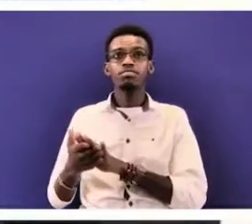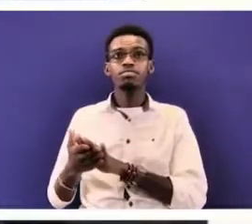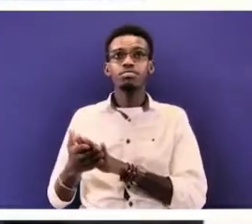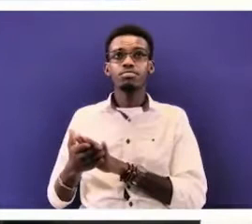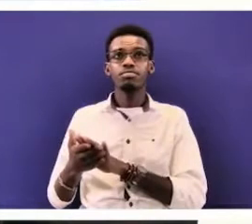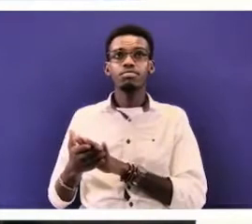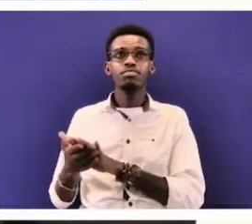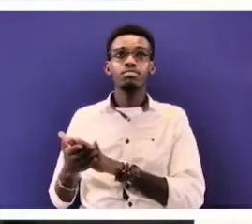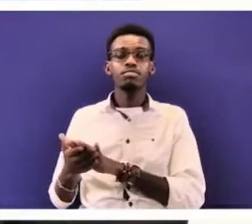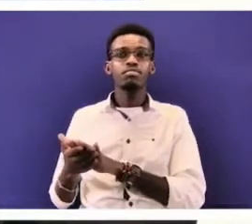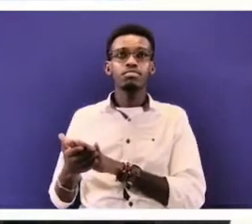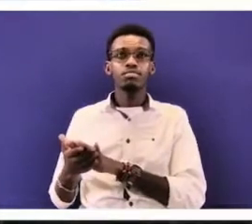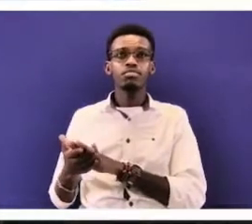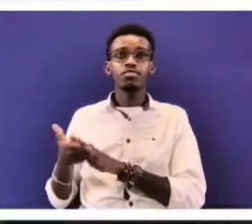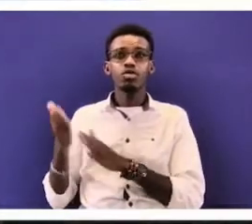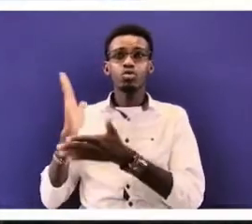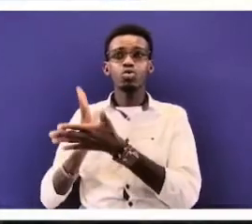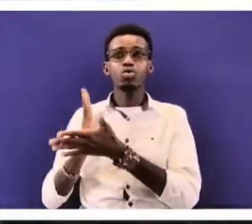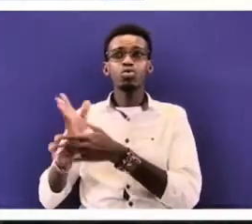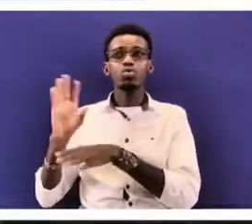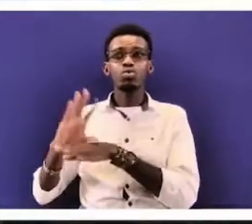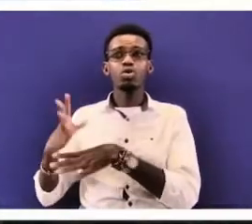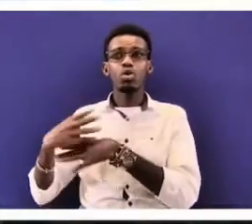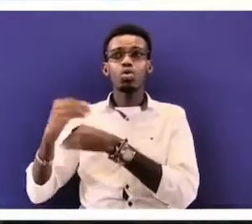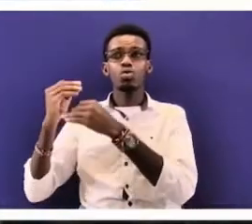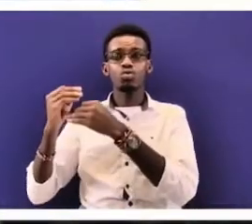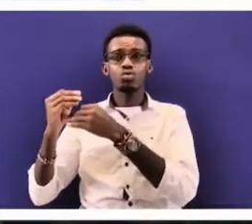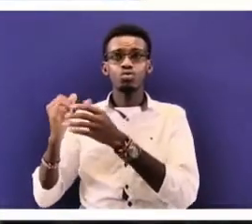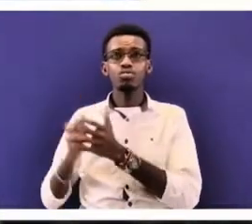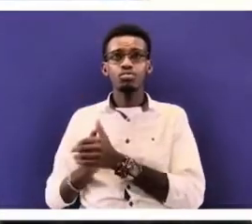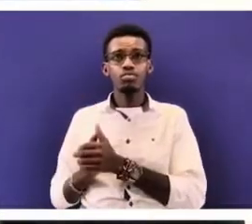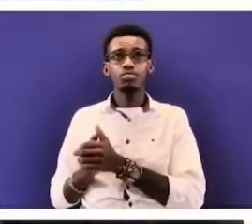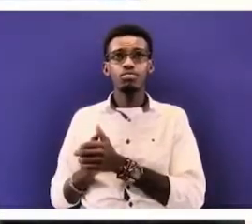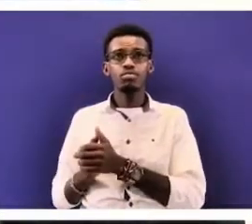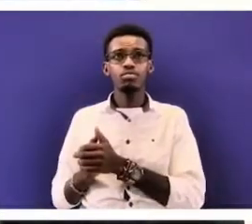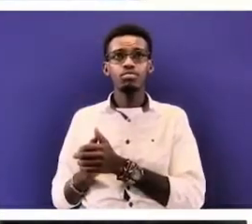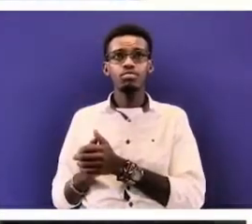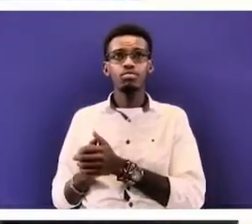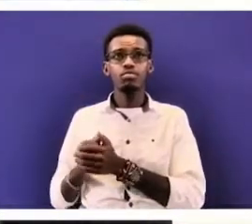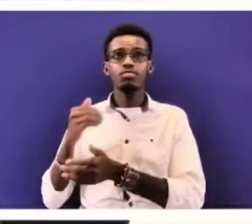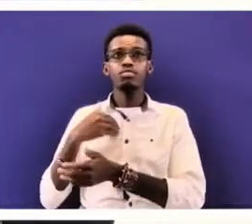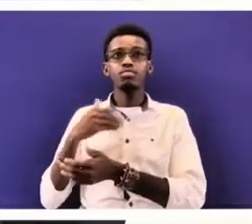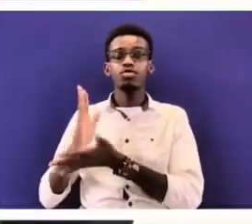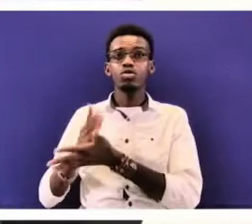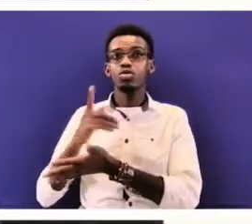mechanical churchgoers. Have you ever been in a place?